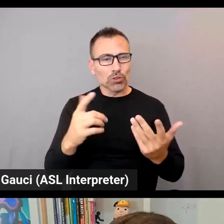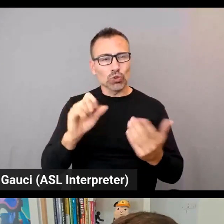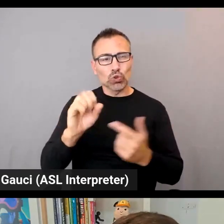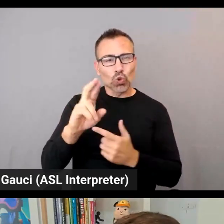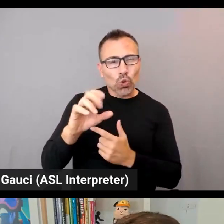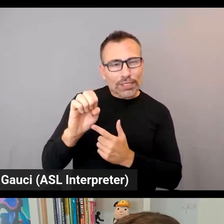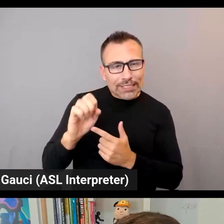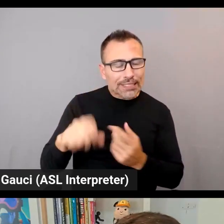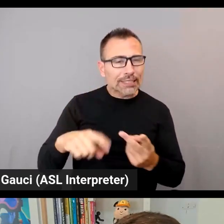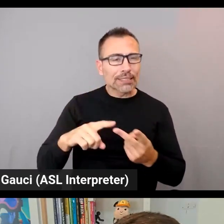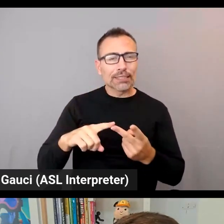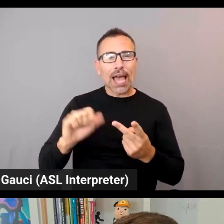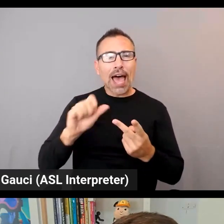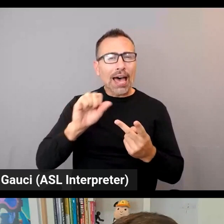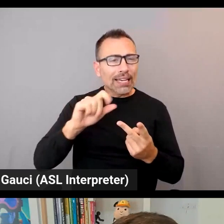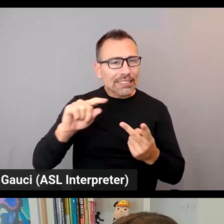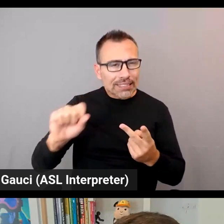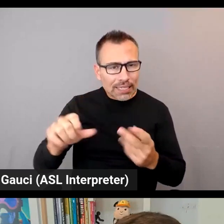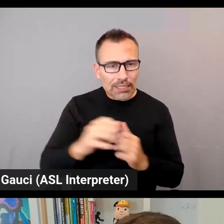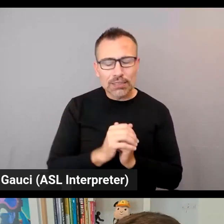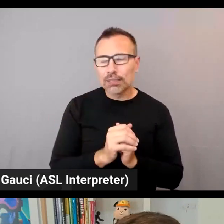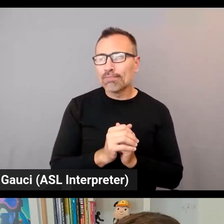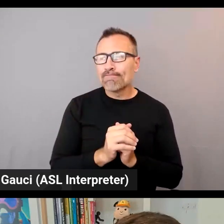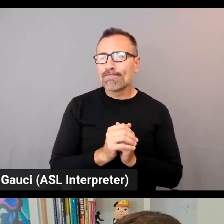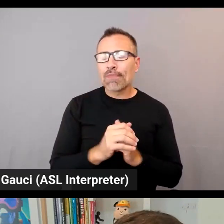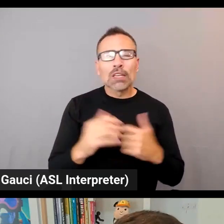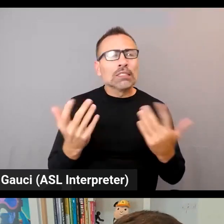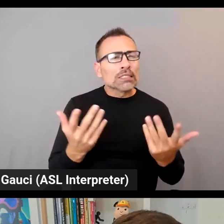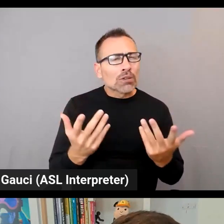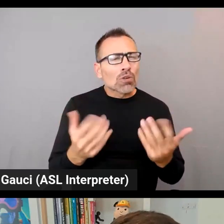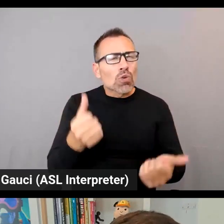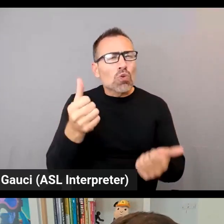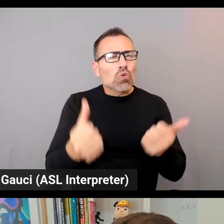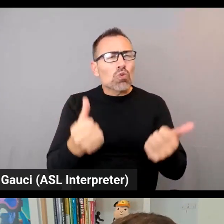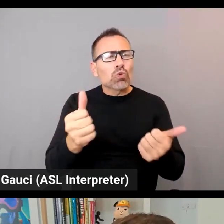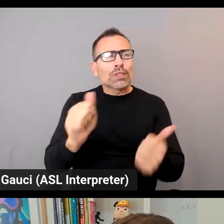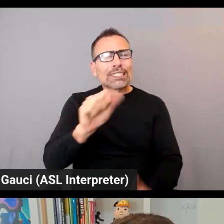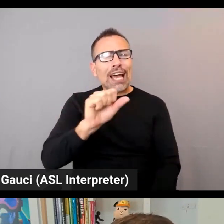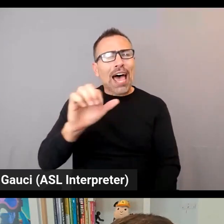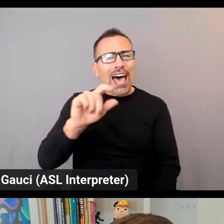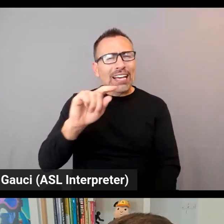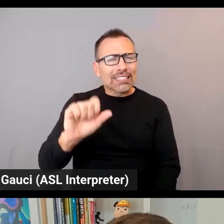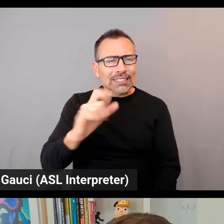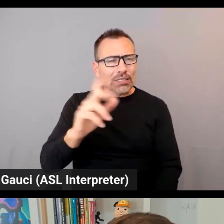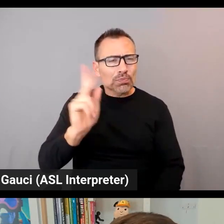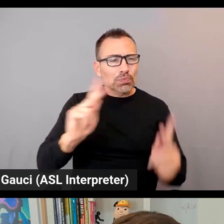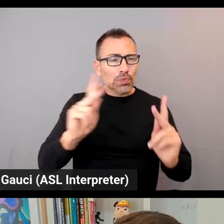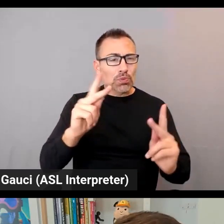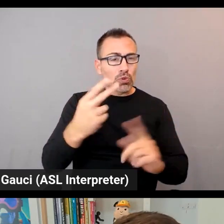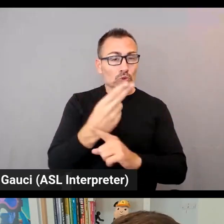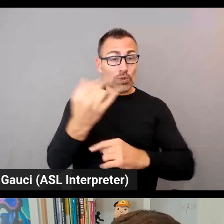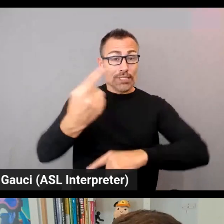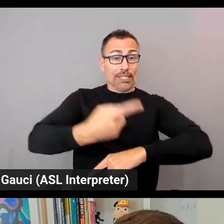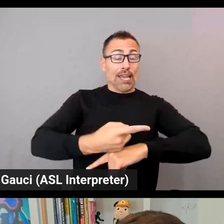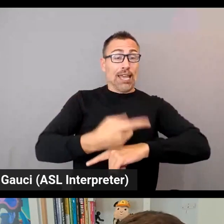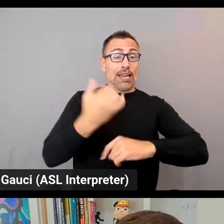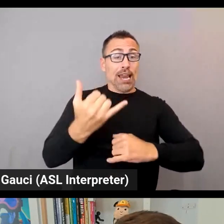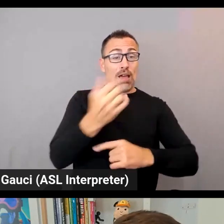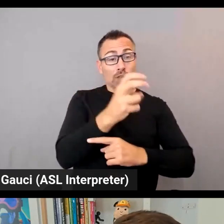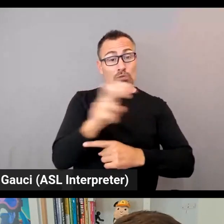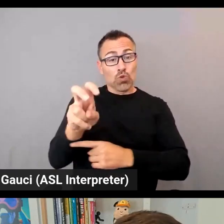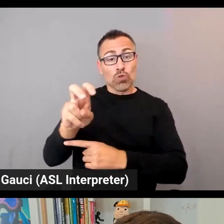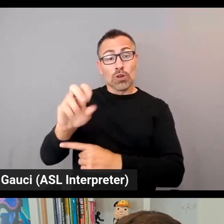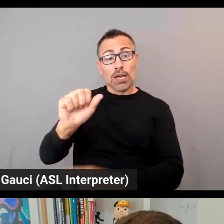So, what kind of assets are out there that people traditionally use today? That before we move on to App Composer, what are they working